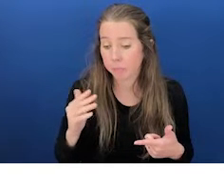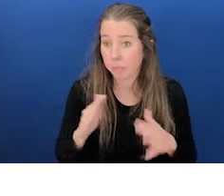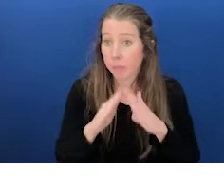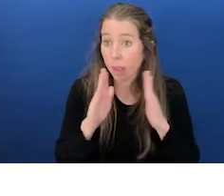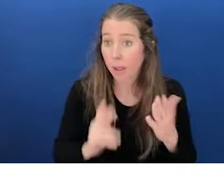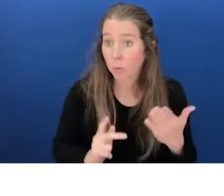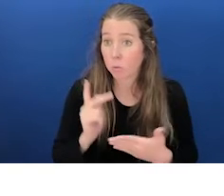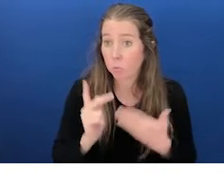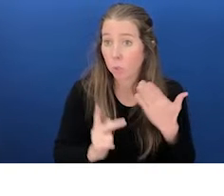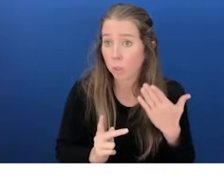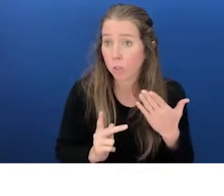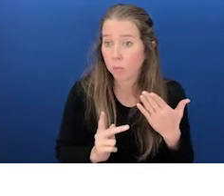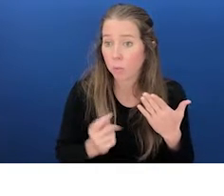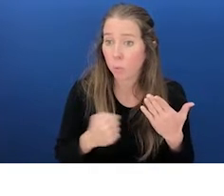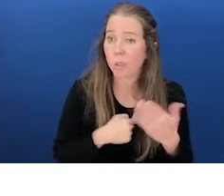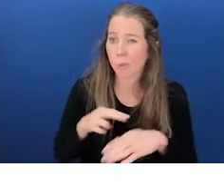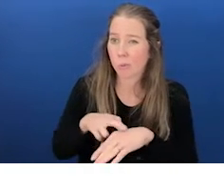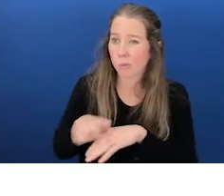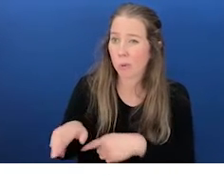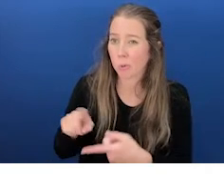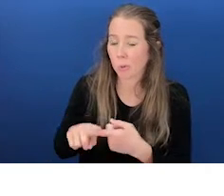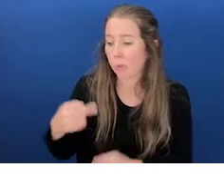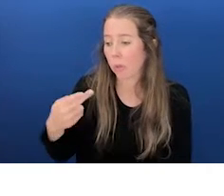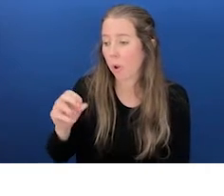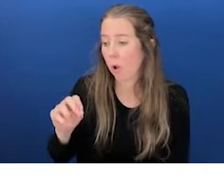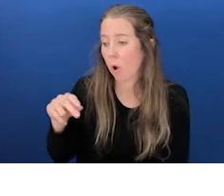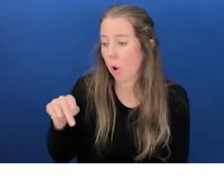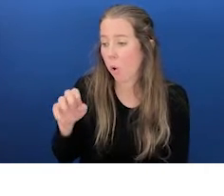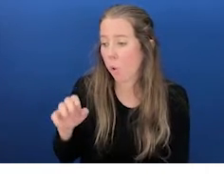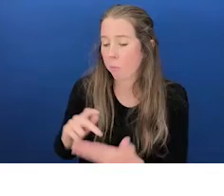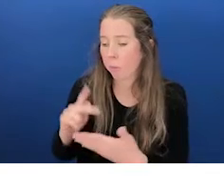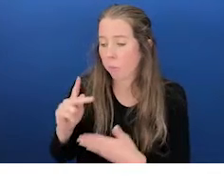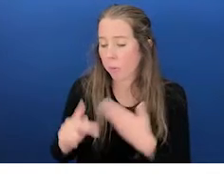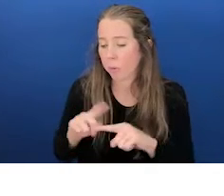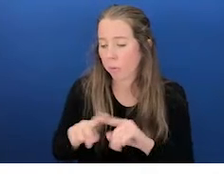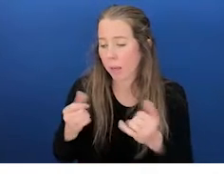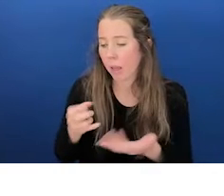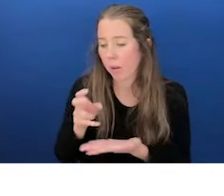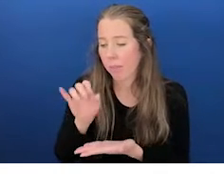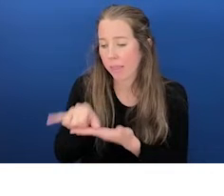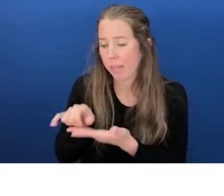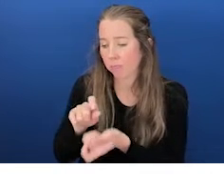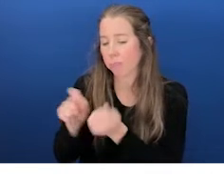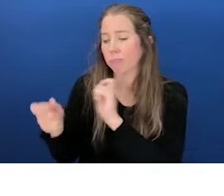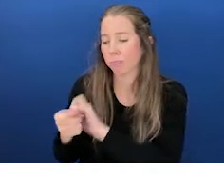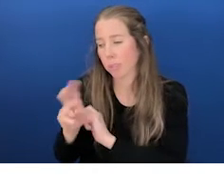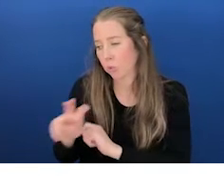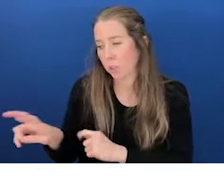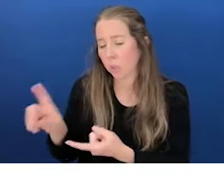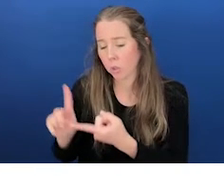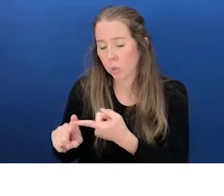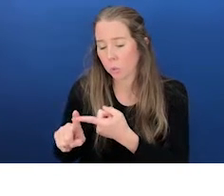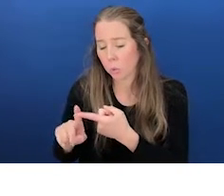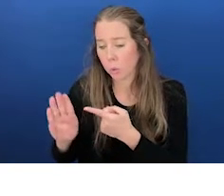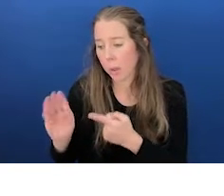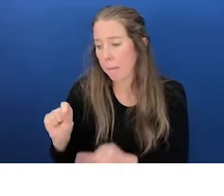program here, we would refer them to the HOPE program. Now that's going to transition over to the